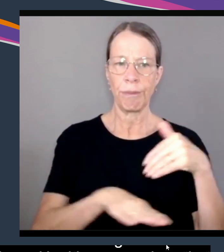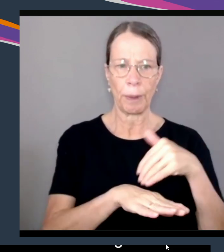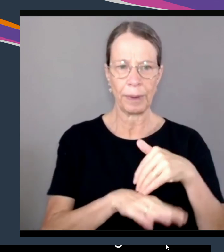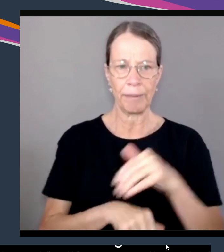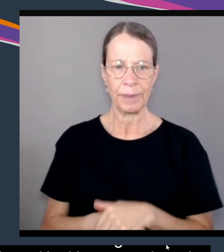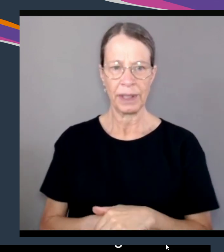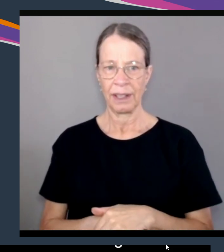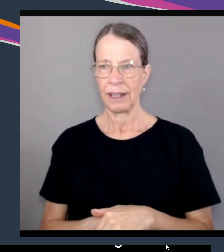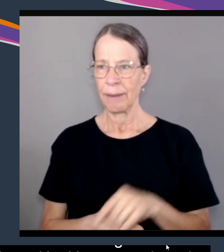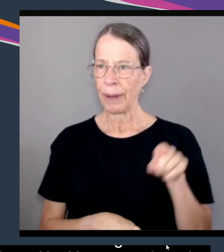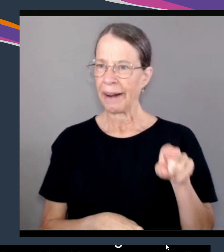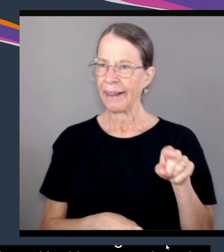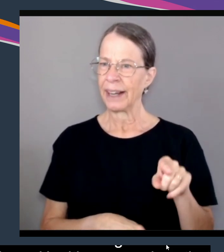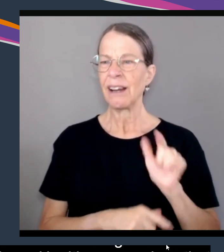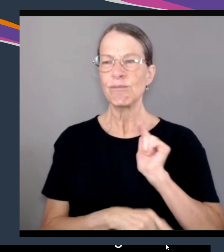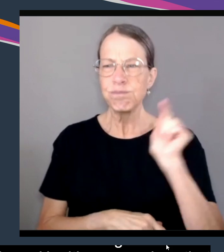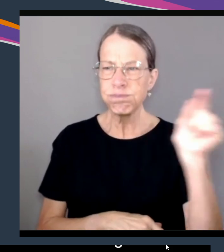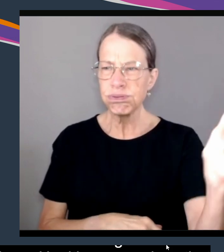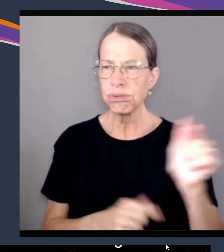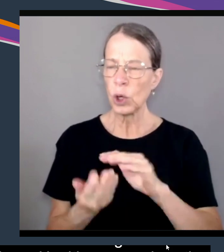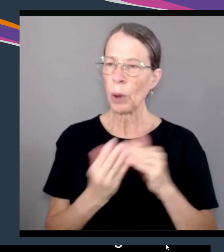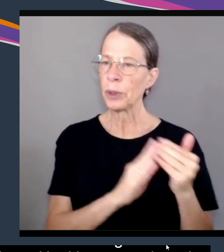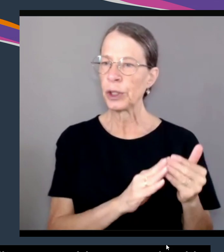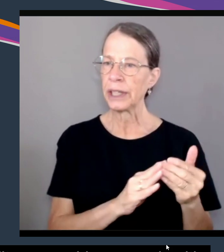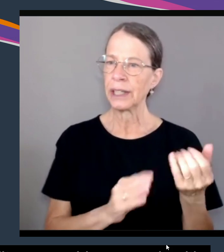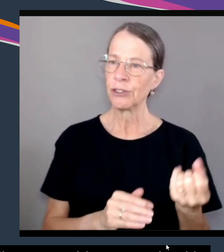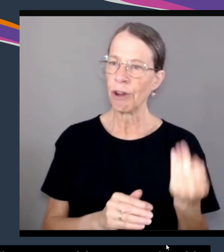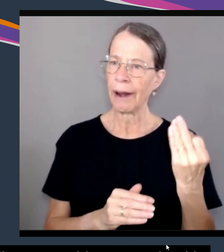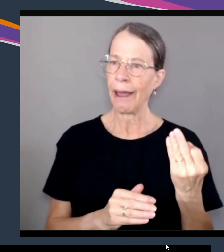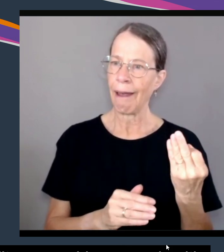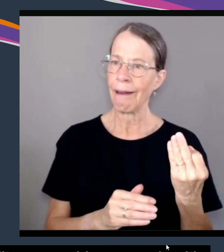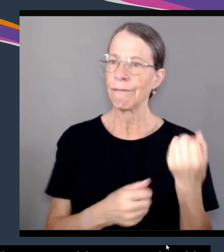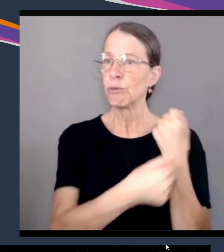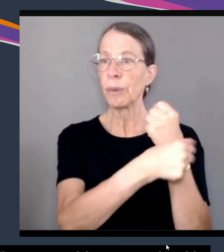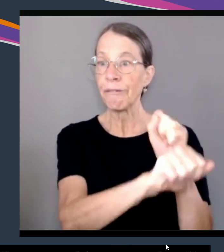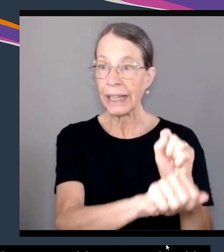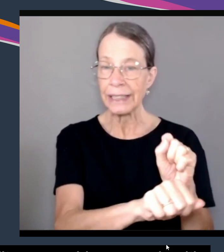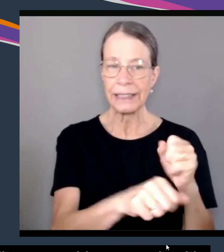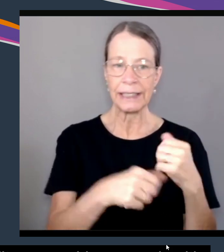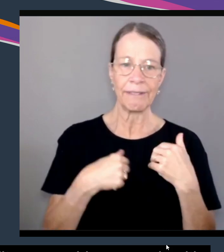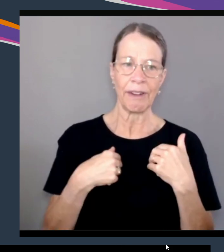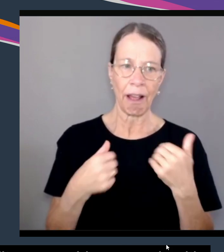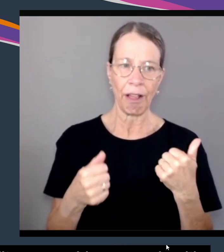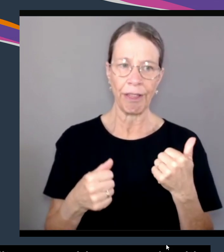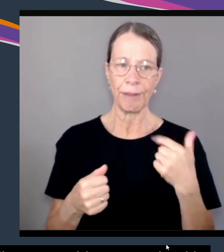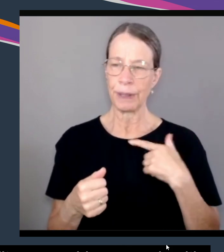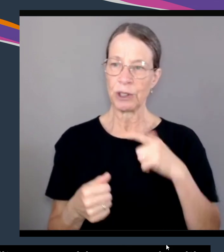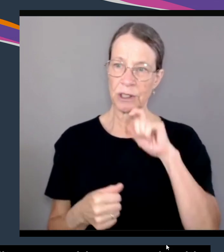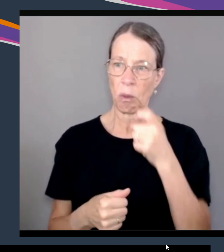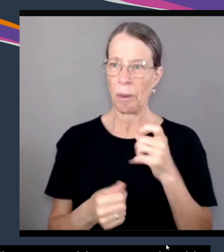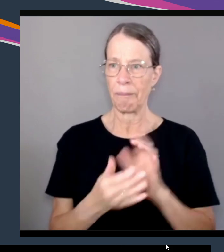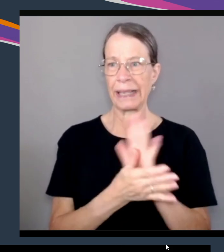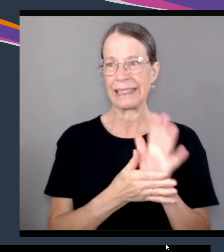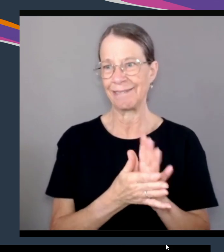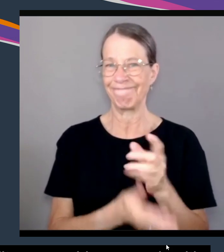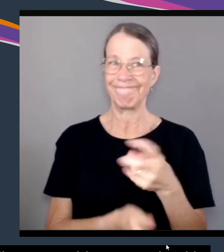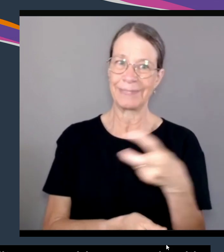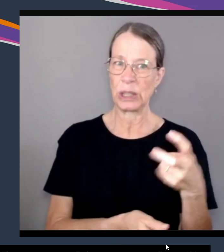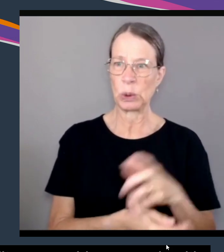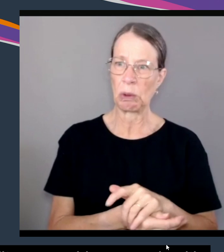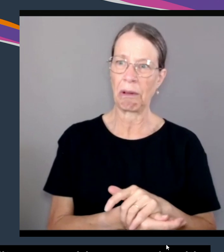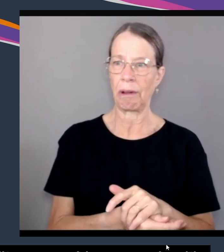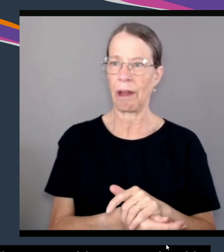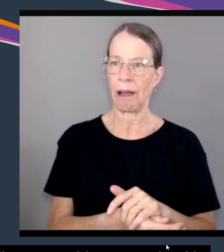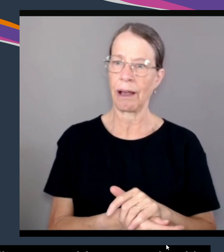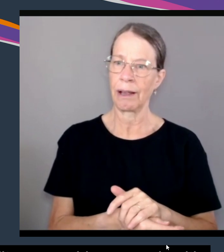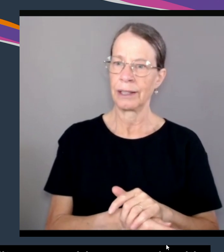there, is actually seen as pre-disability because it'll just lead to amputations and So these were the stories that came, but there was a twin